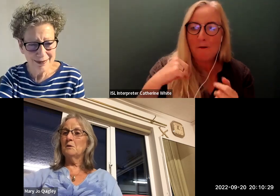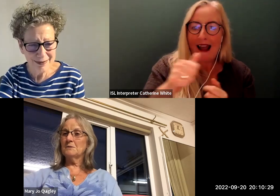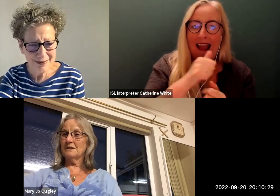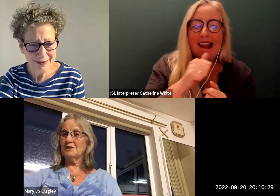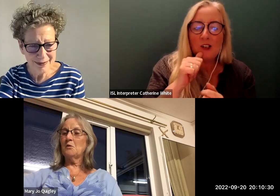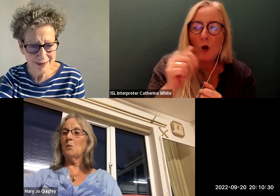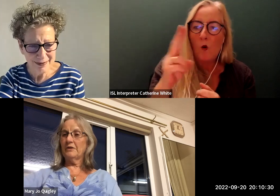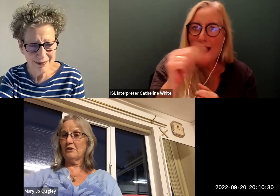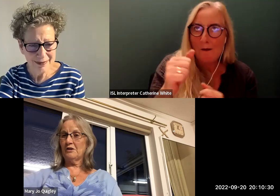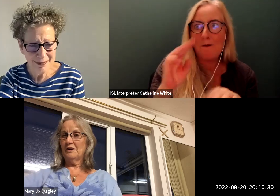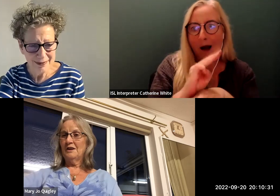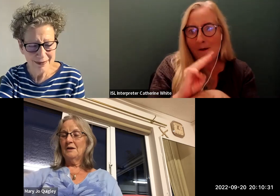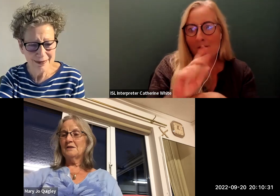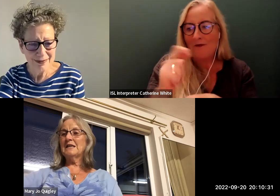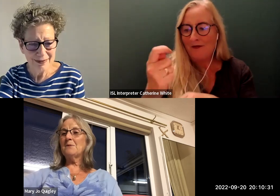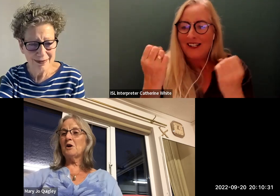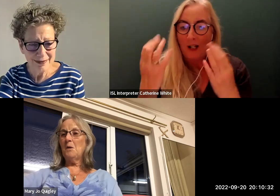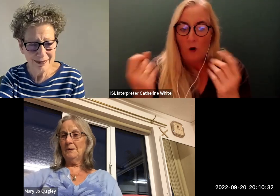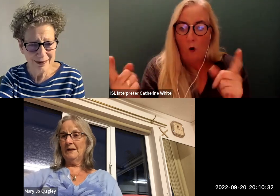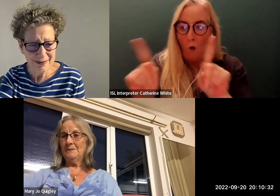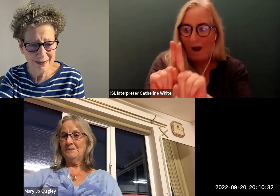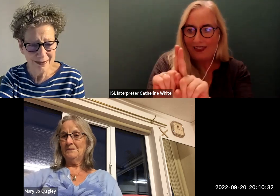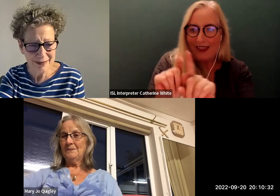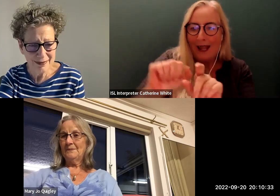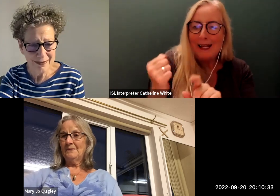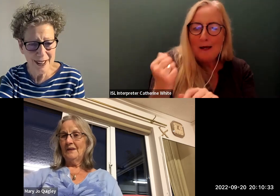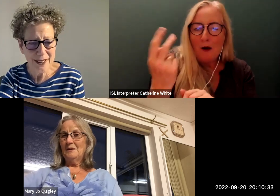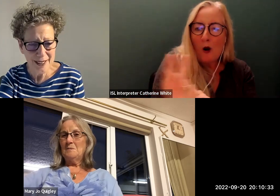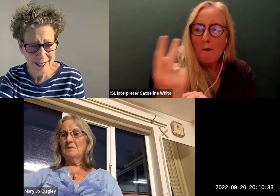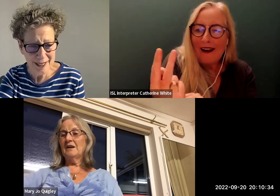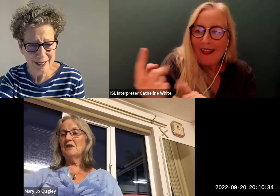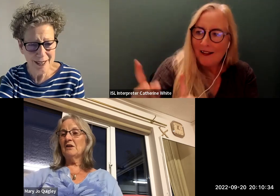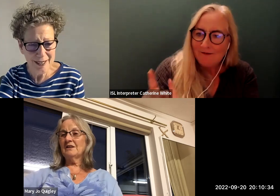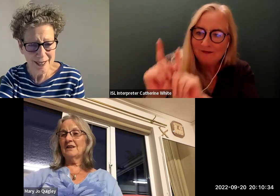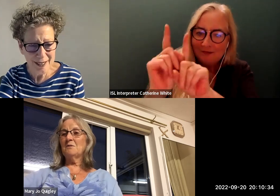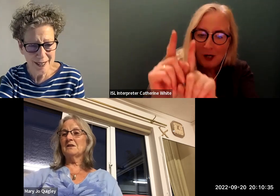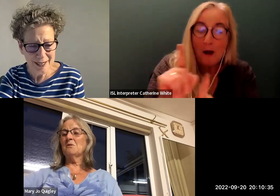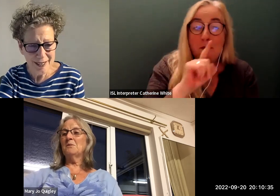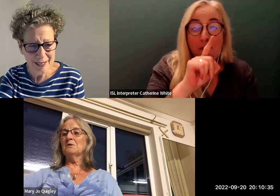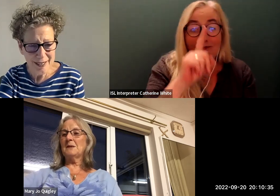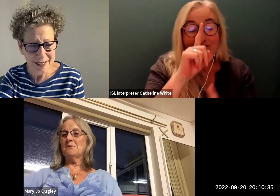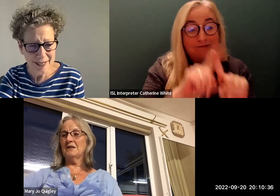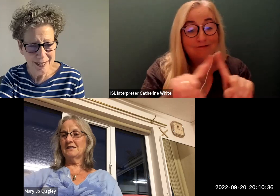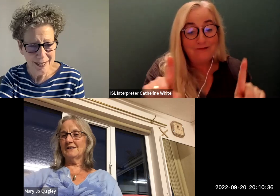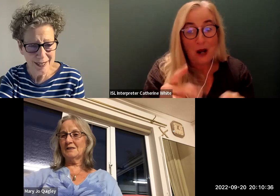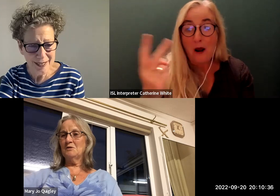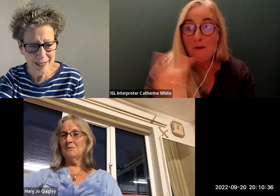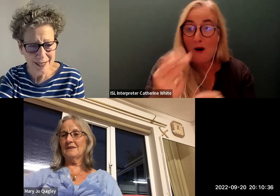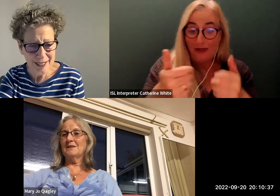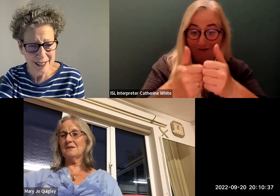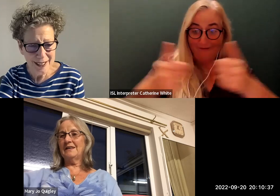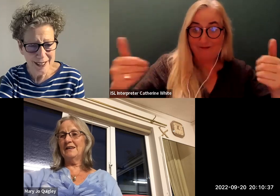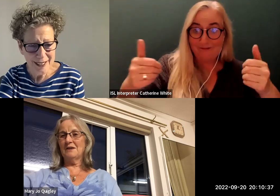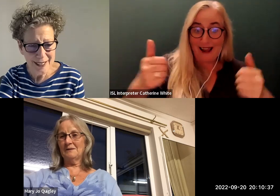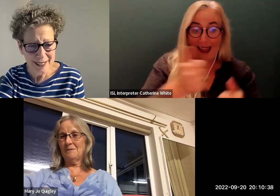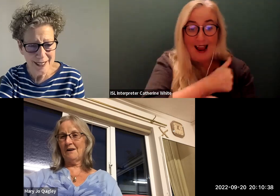Una, Mum's sister, with her to keep her company. But the ironic thing was that they were both separated in school, because